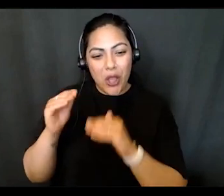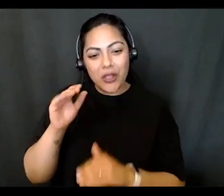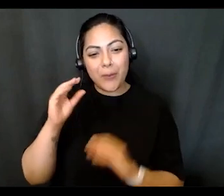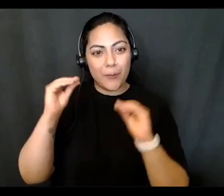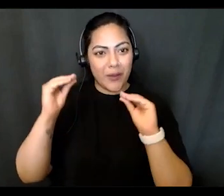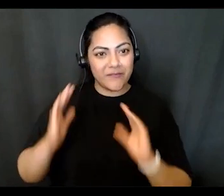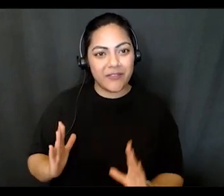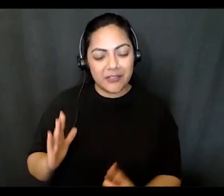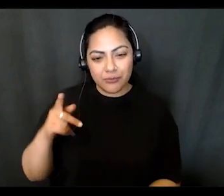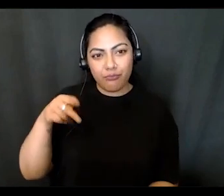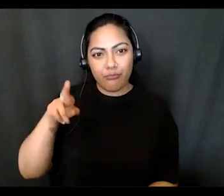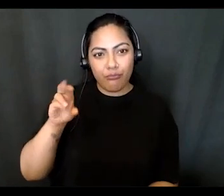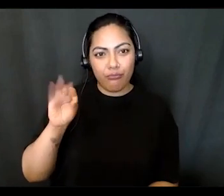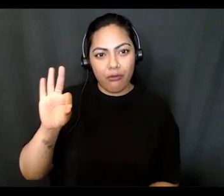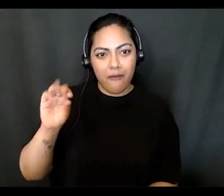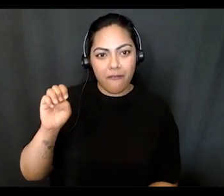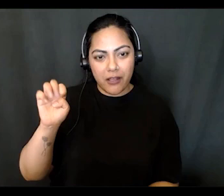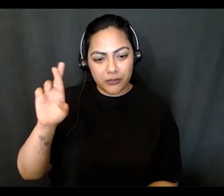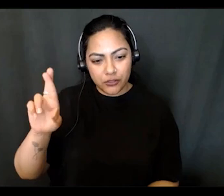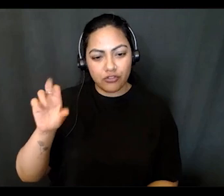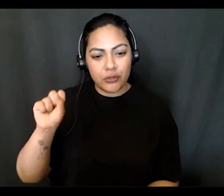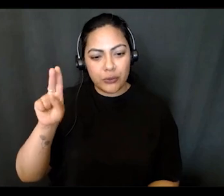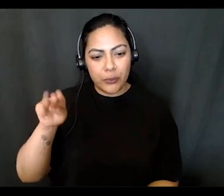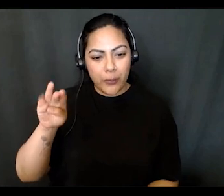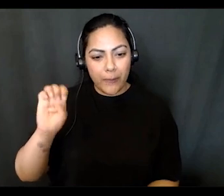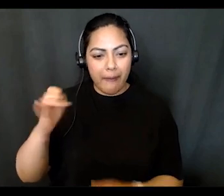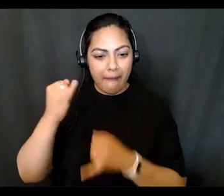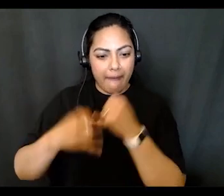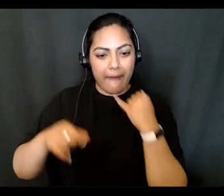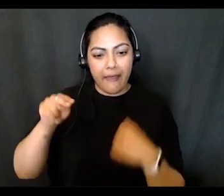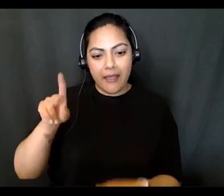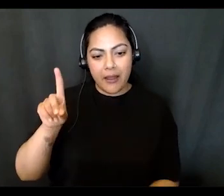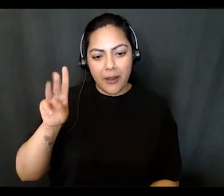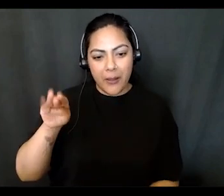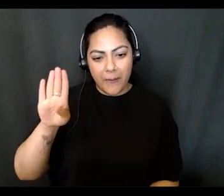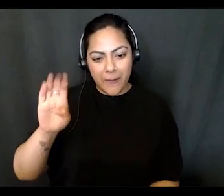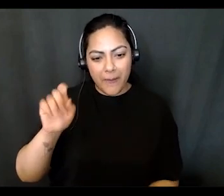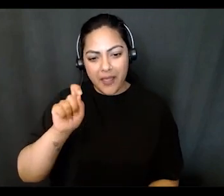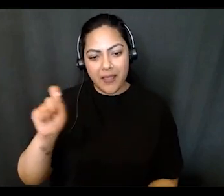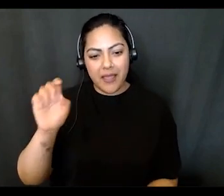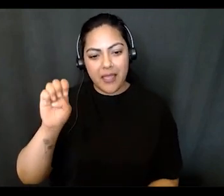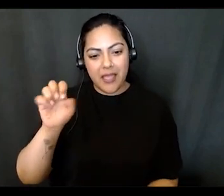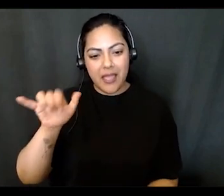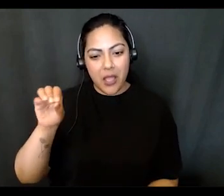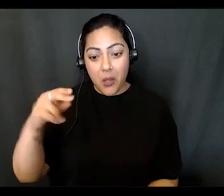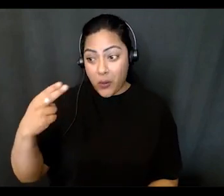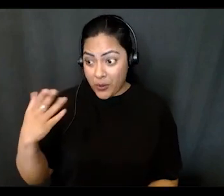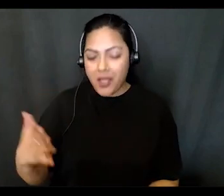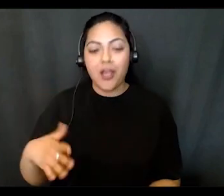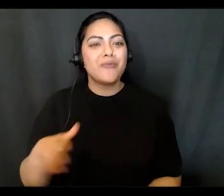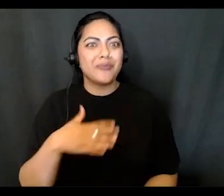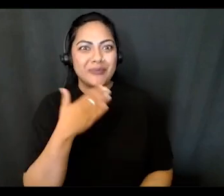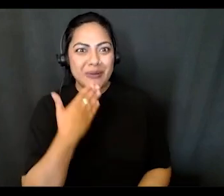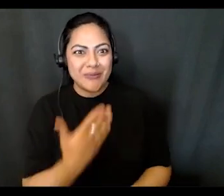a bit about the Black Health Education Collaborative. Good morning. Hello, Dr. Dryden. Real pleasure to be